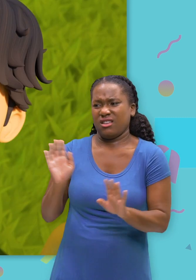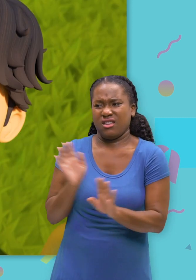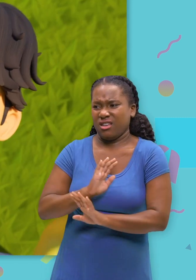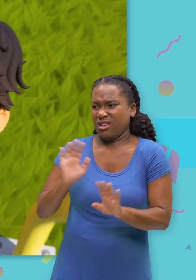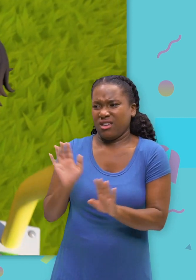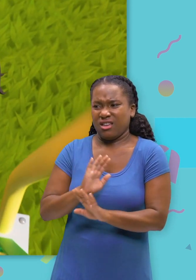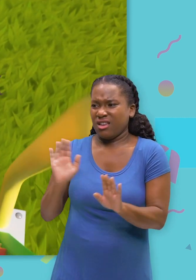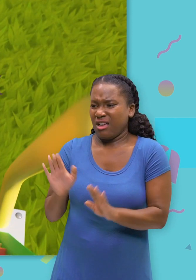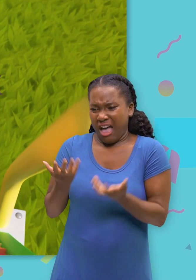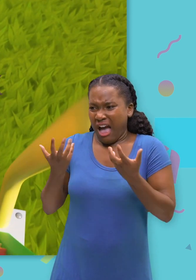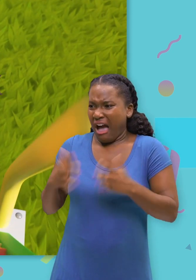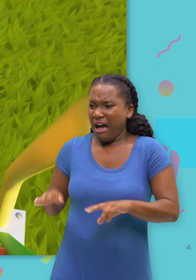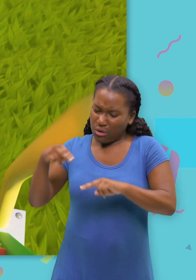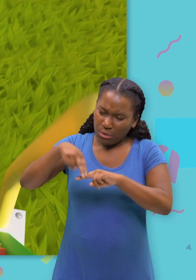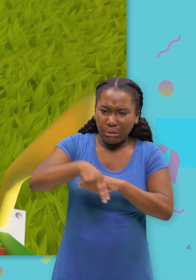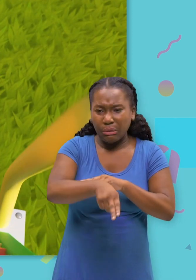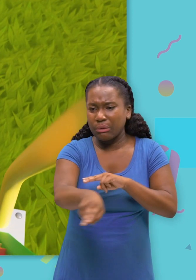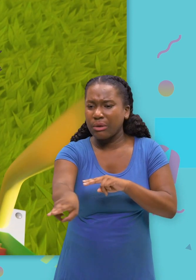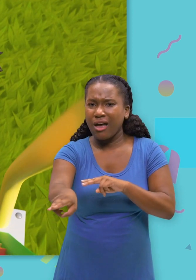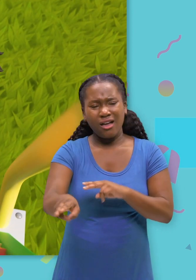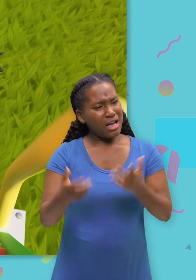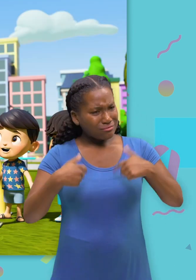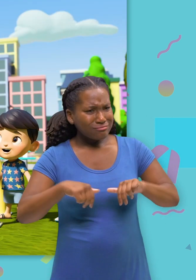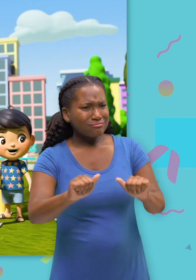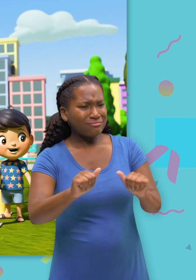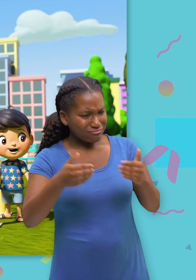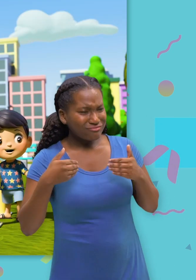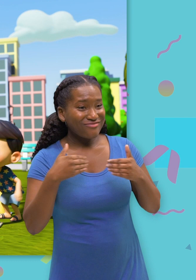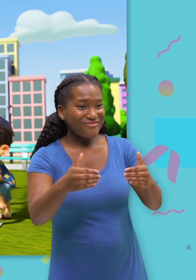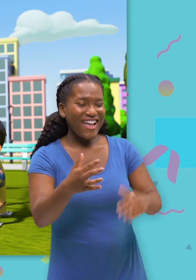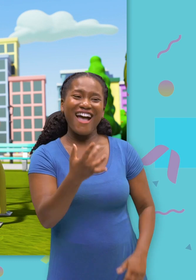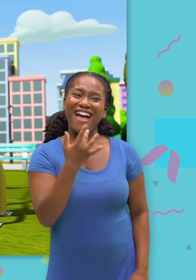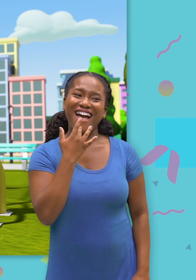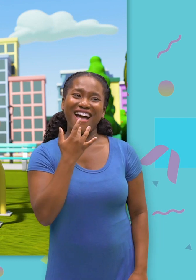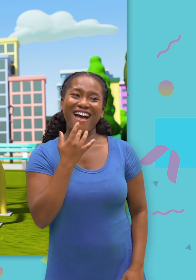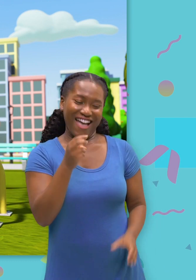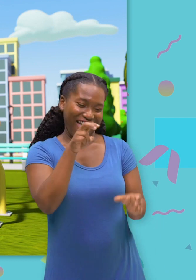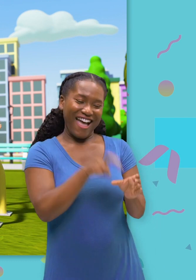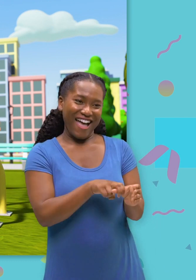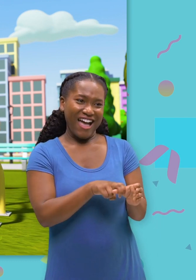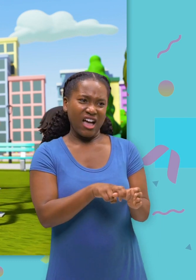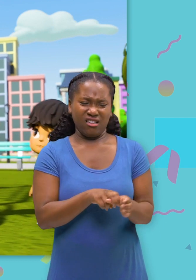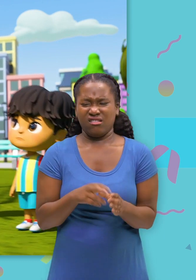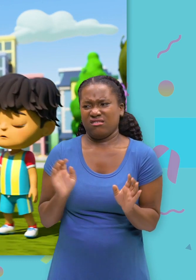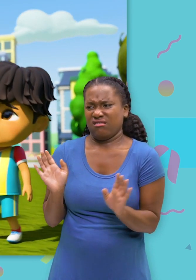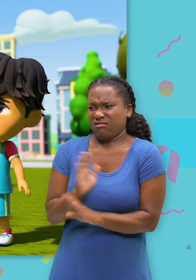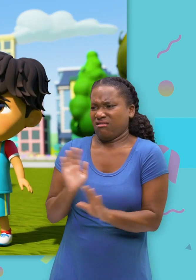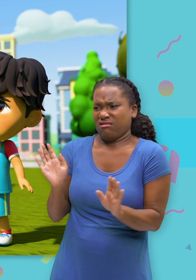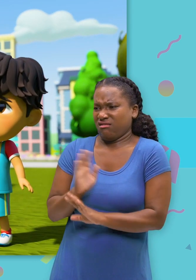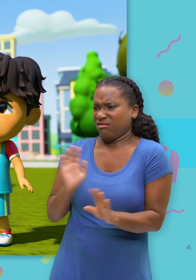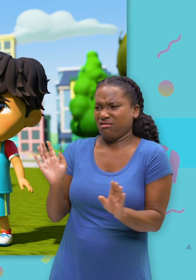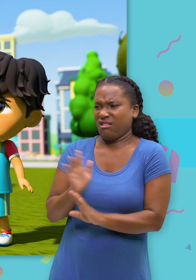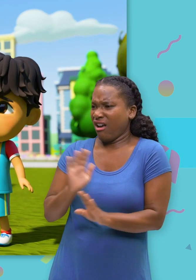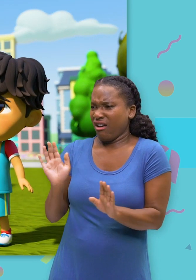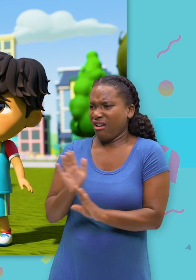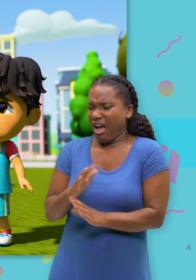No, no, no, I will not go on the slide. Try it out, it's my favorite ride.